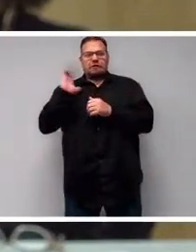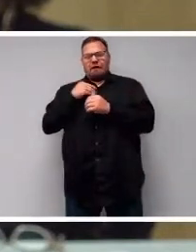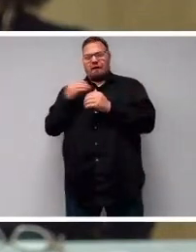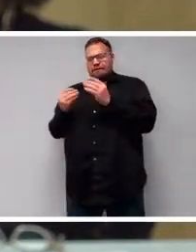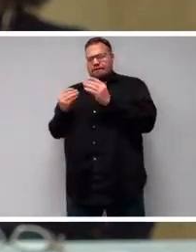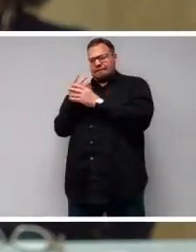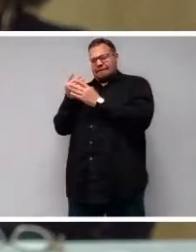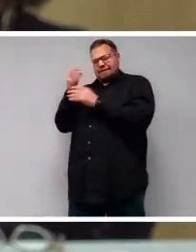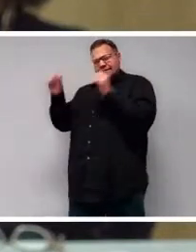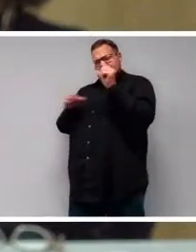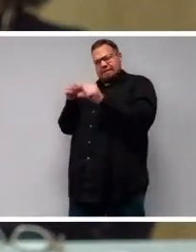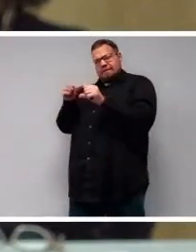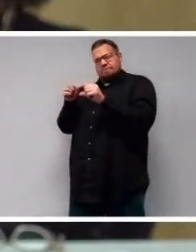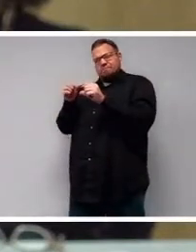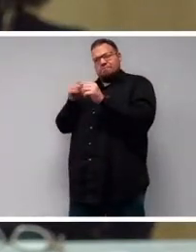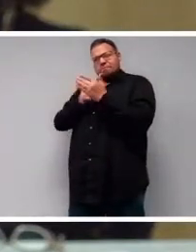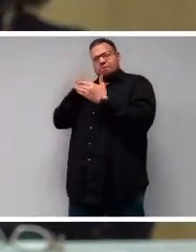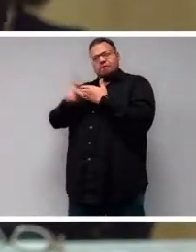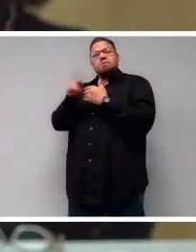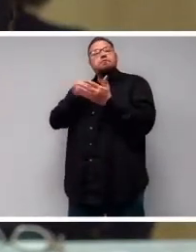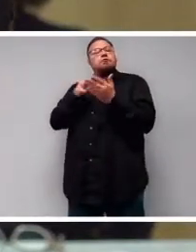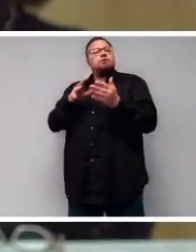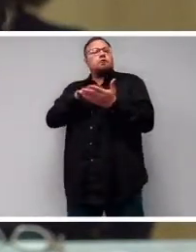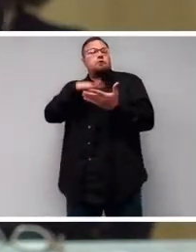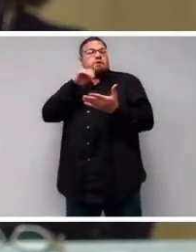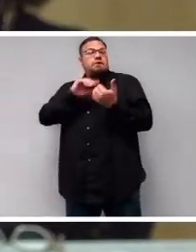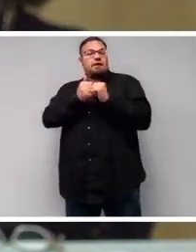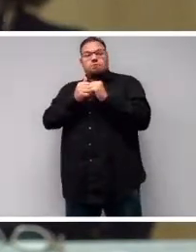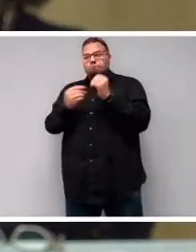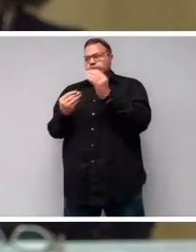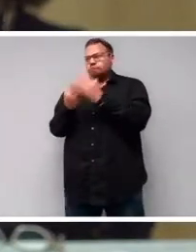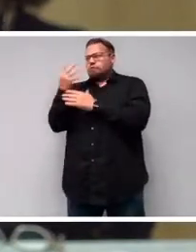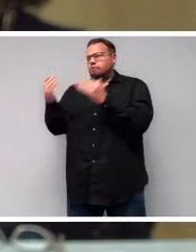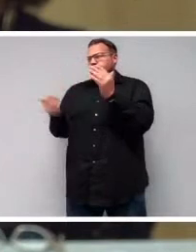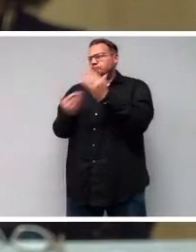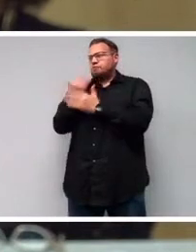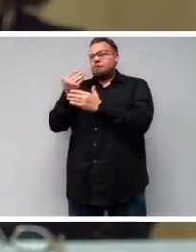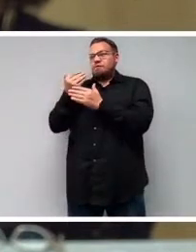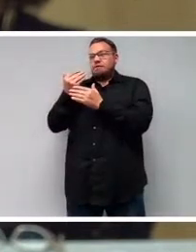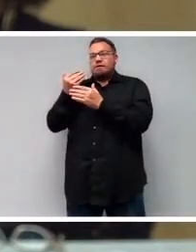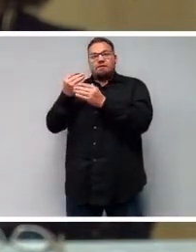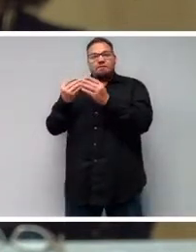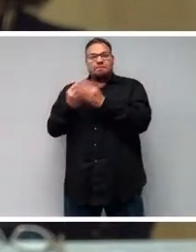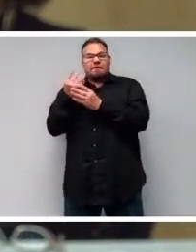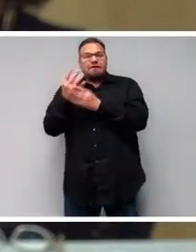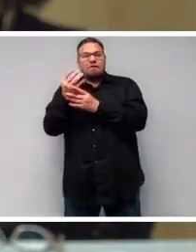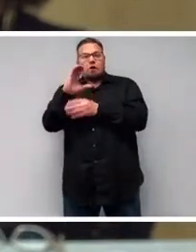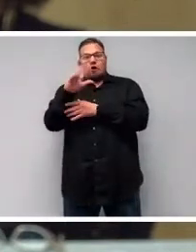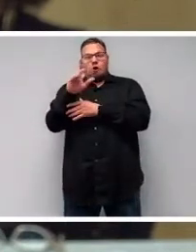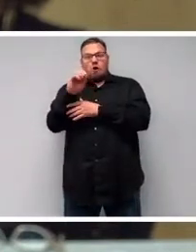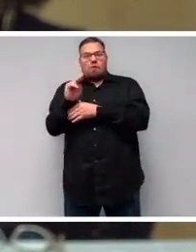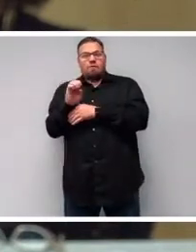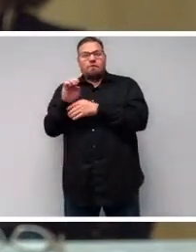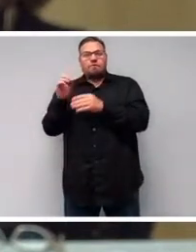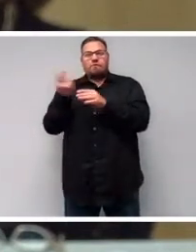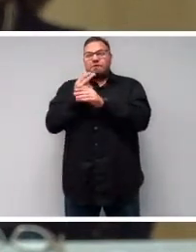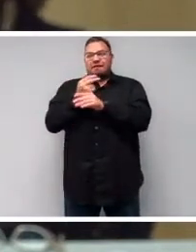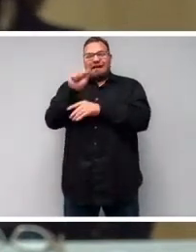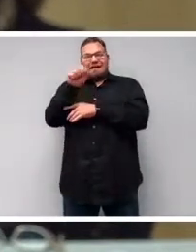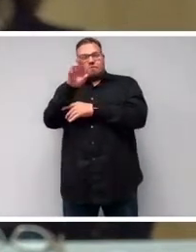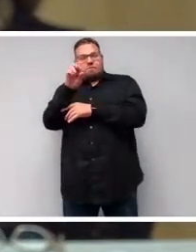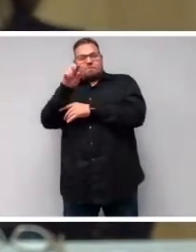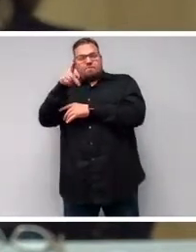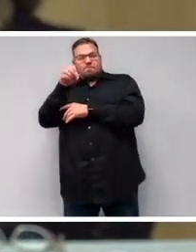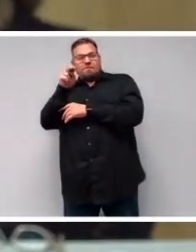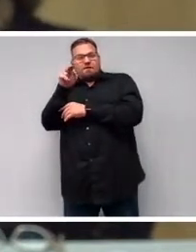program, students learn to propagate new plants, clone and propagate new plants using high-tech indoor aeroponics, like the tower that